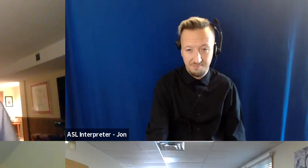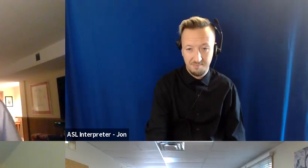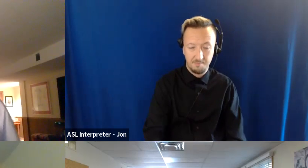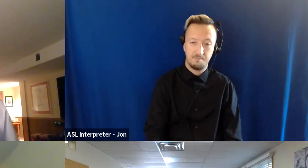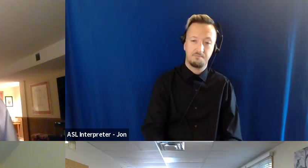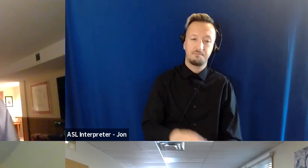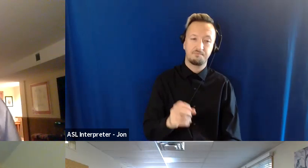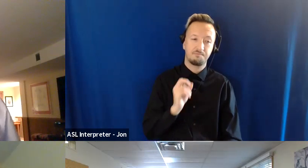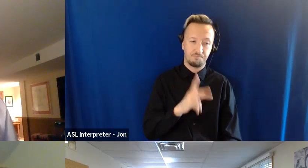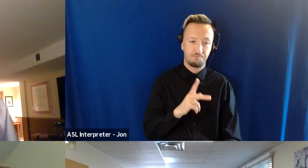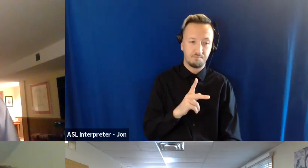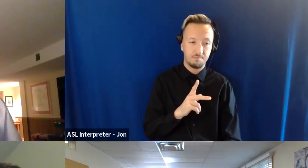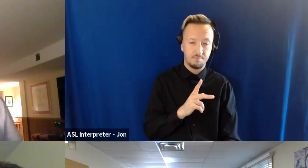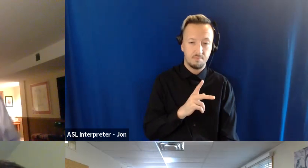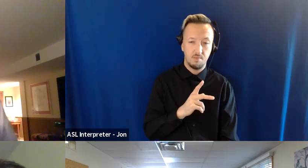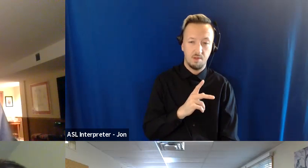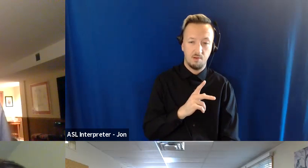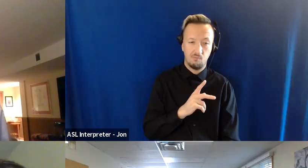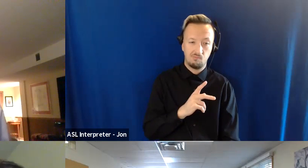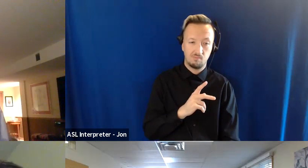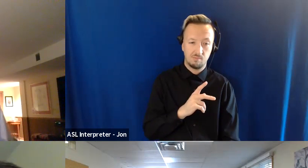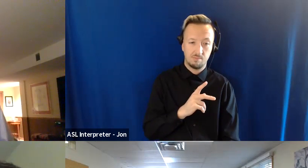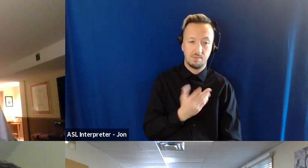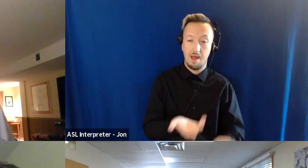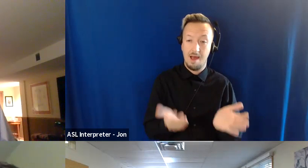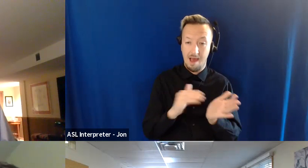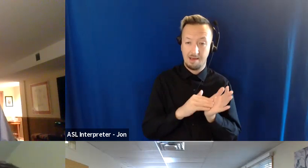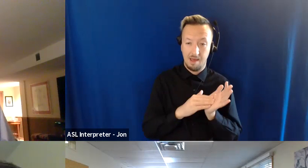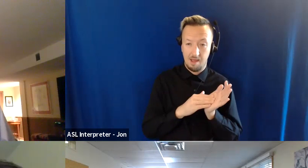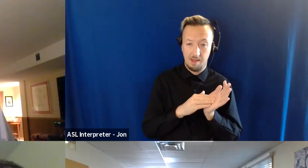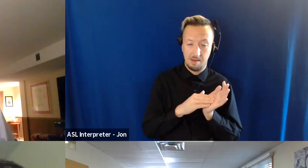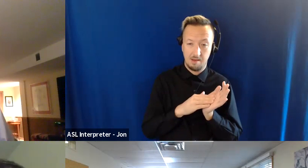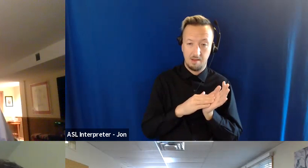Okay, so again,